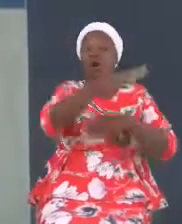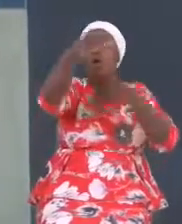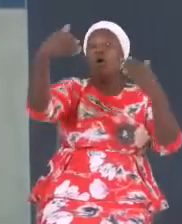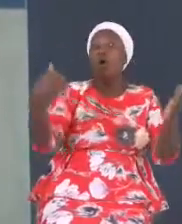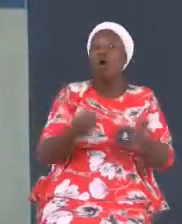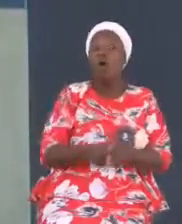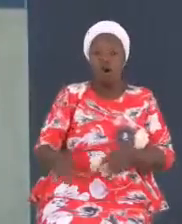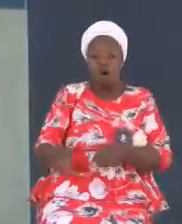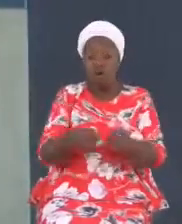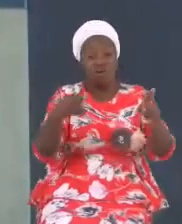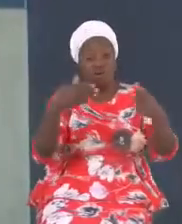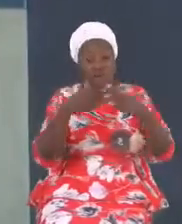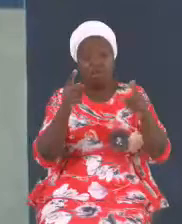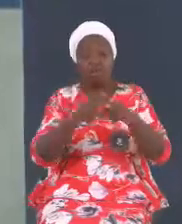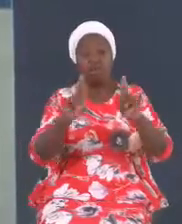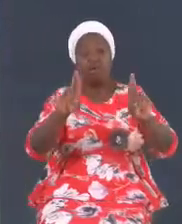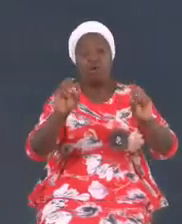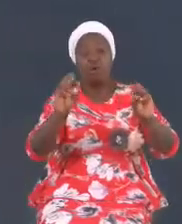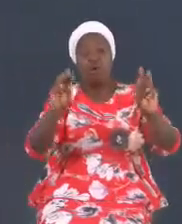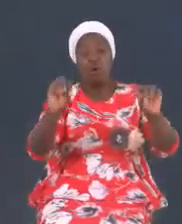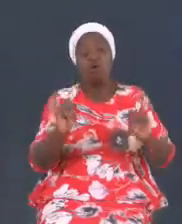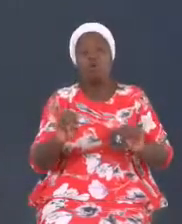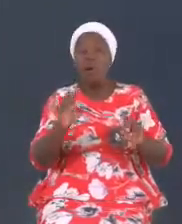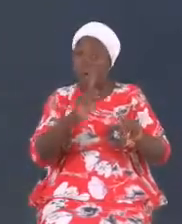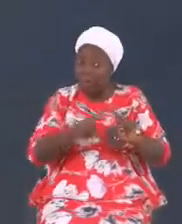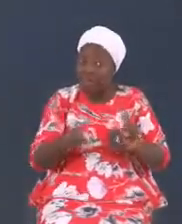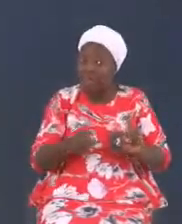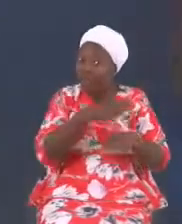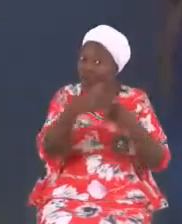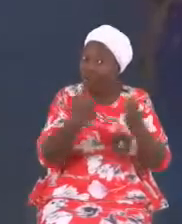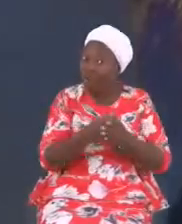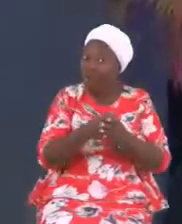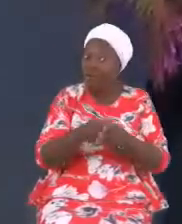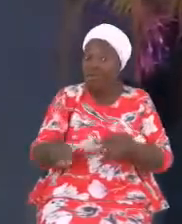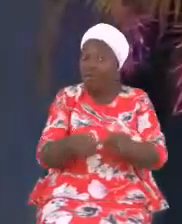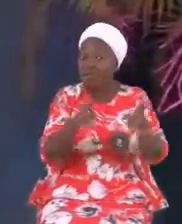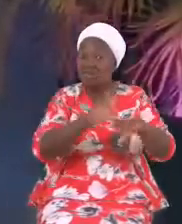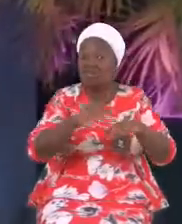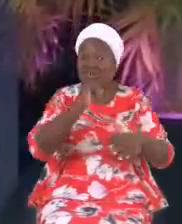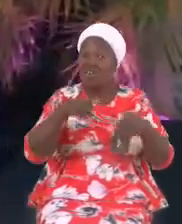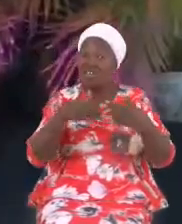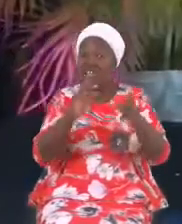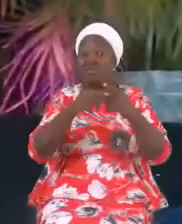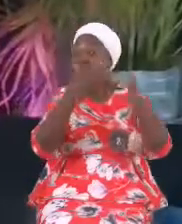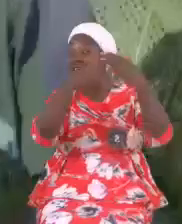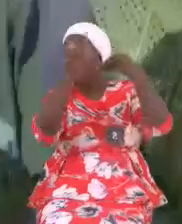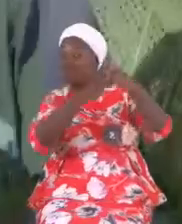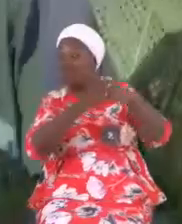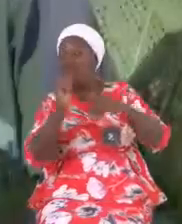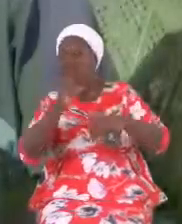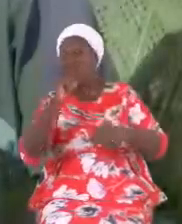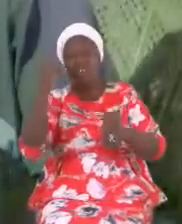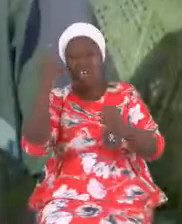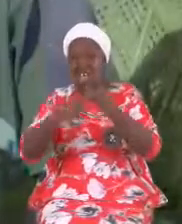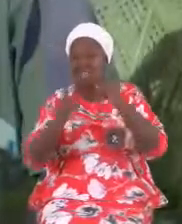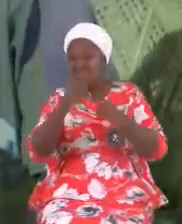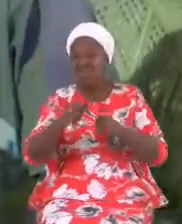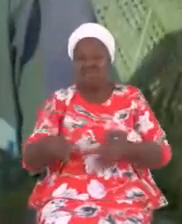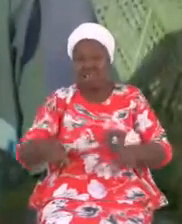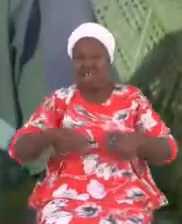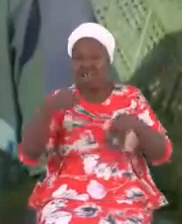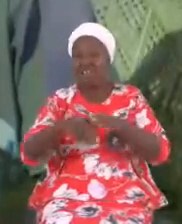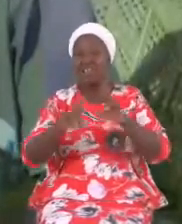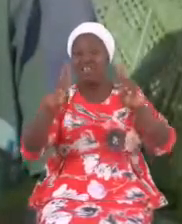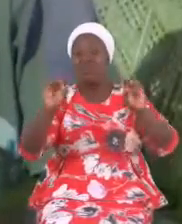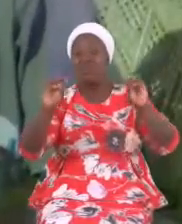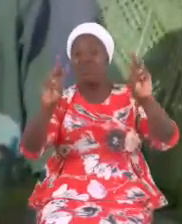Maybe. But all roads do not lead to heaven. You don't want to end your life in Rome. You